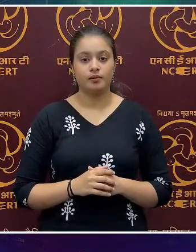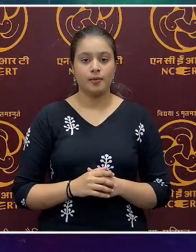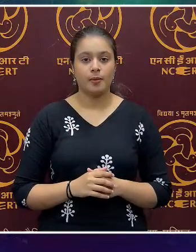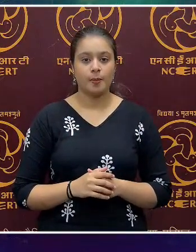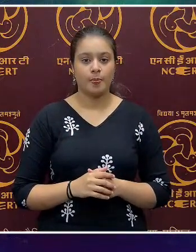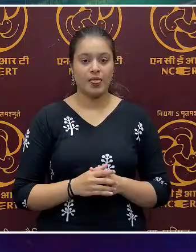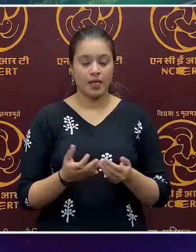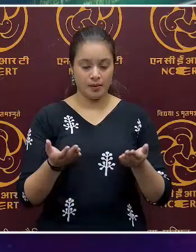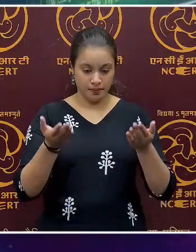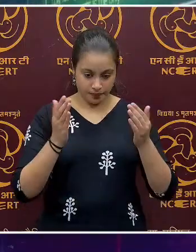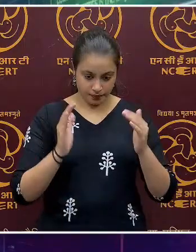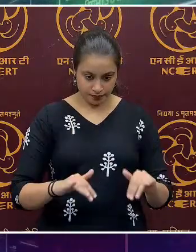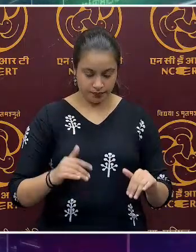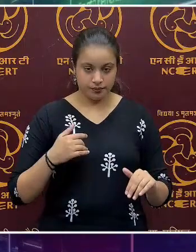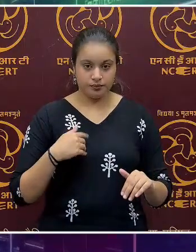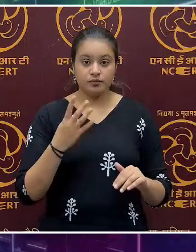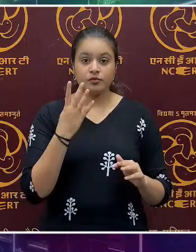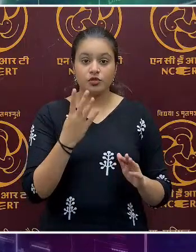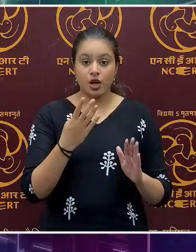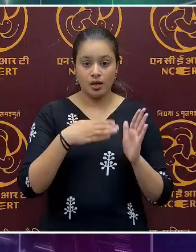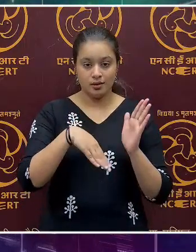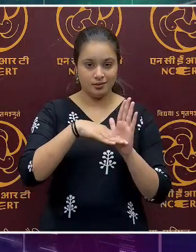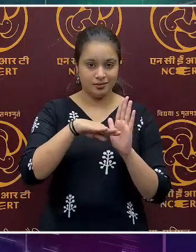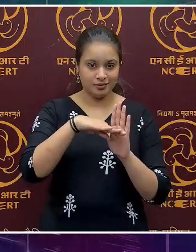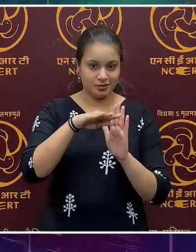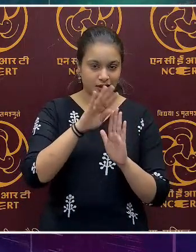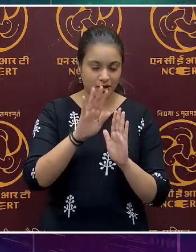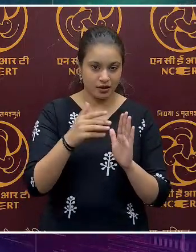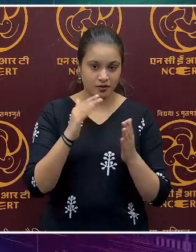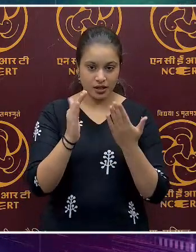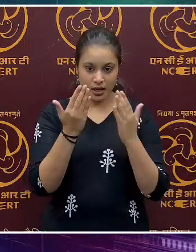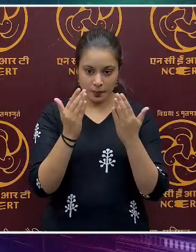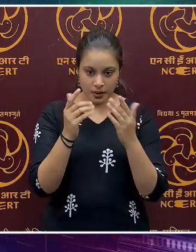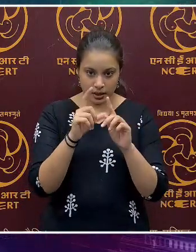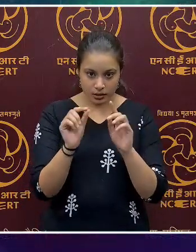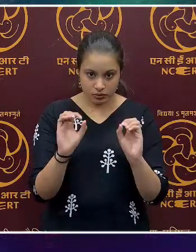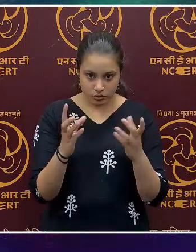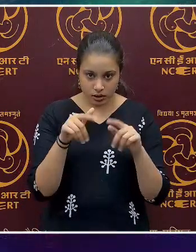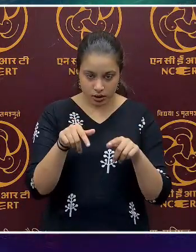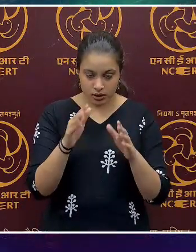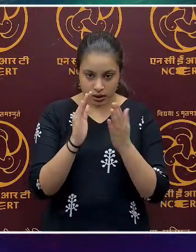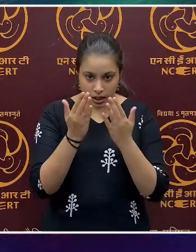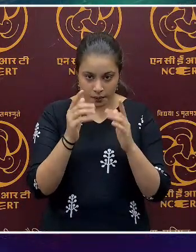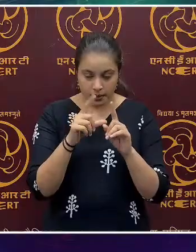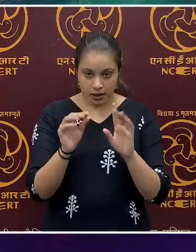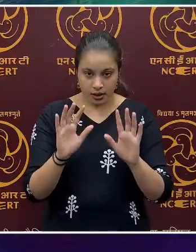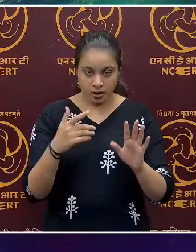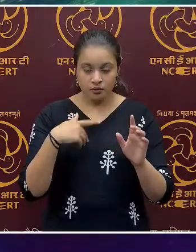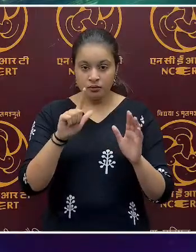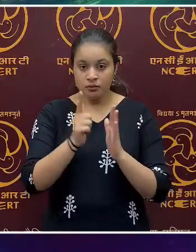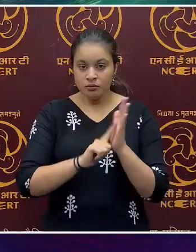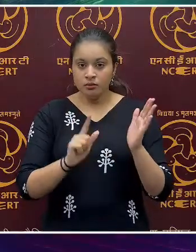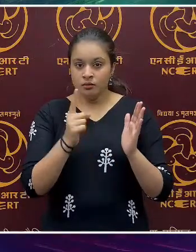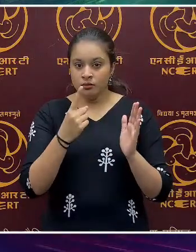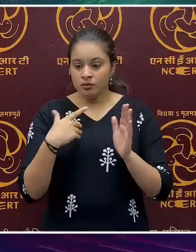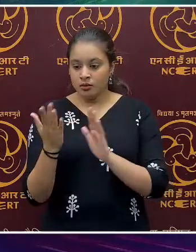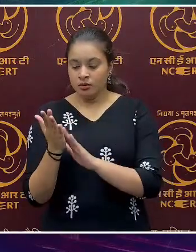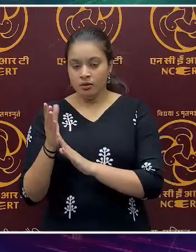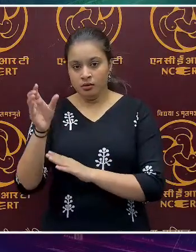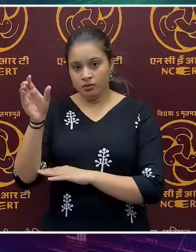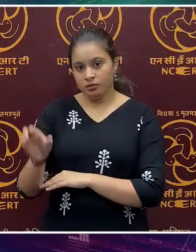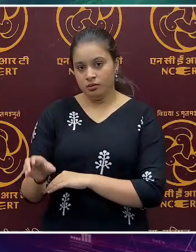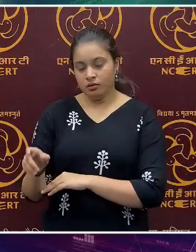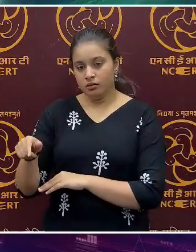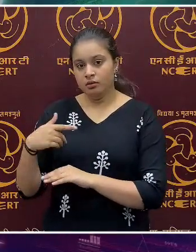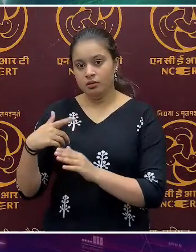So after that, in for loop, you can see it is comparing. Like it is comparing list 1 is left side. Left side is